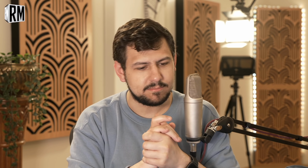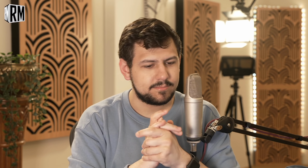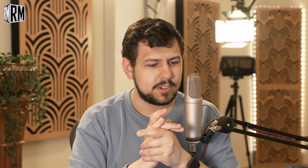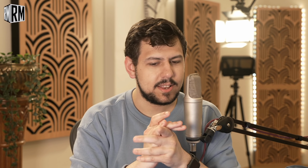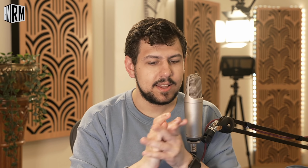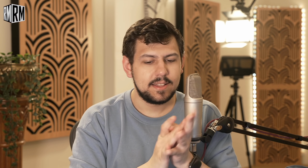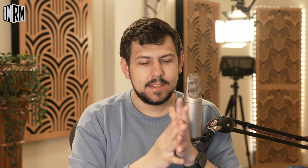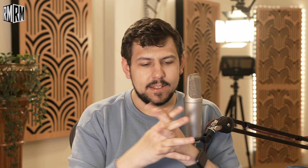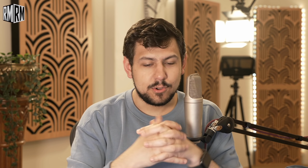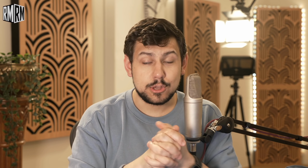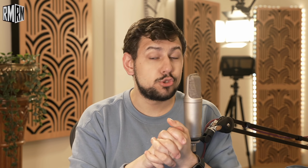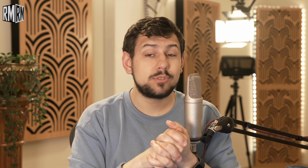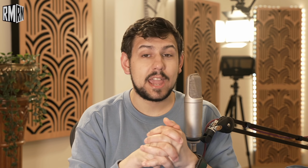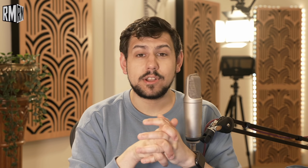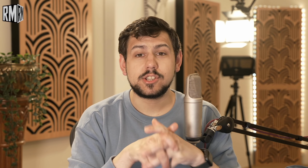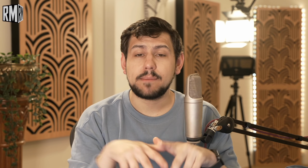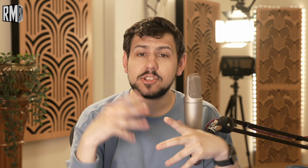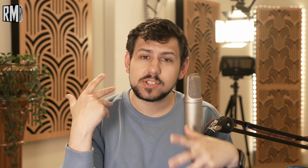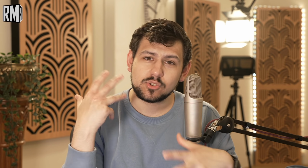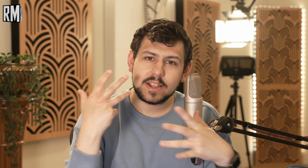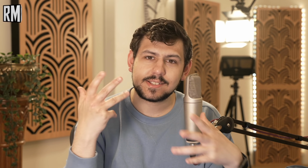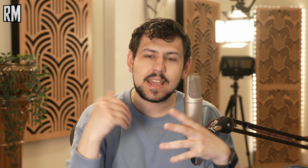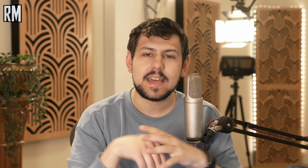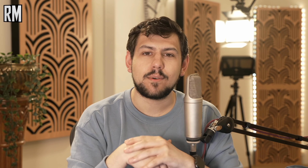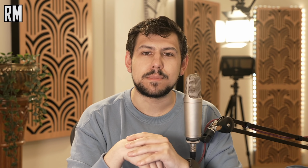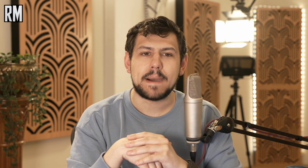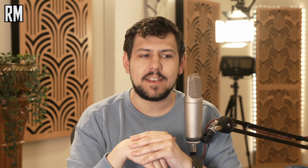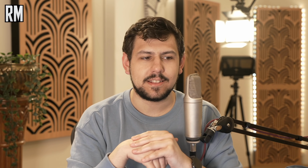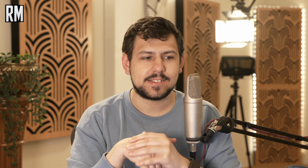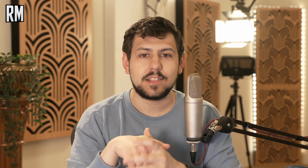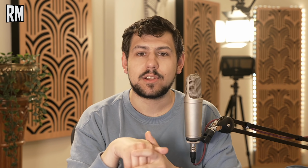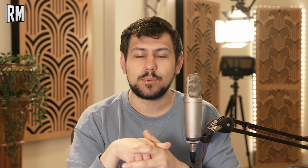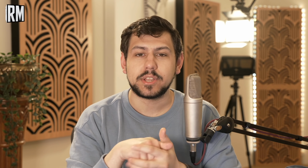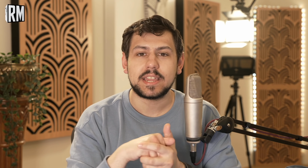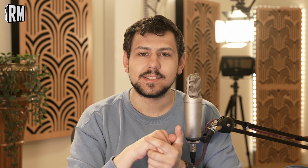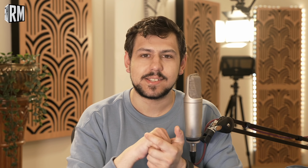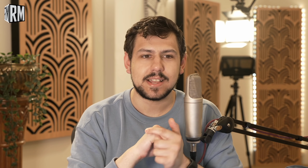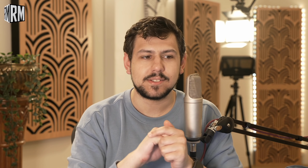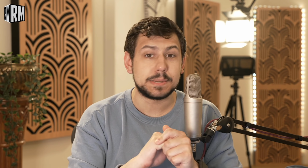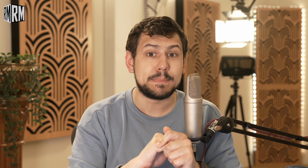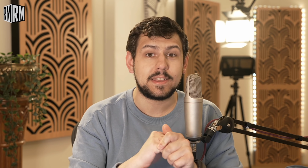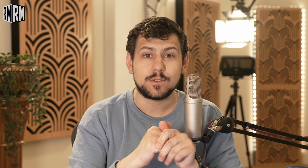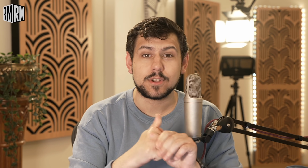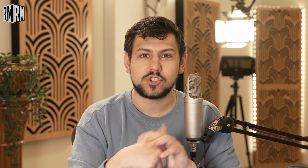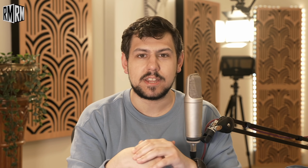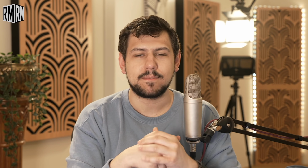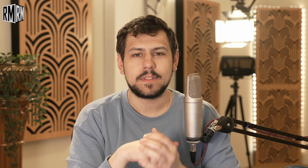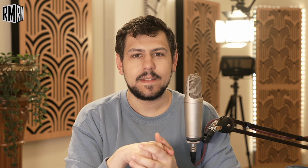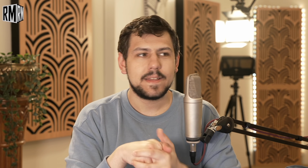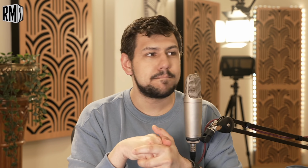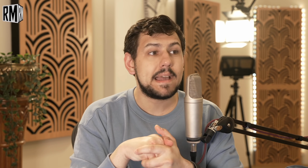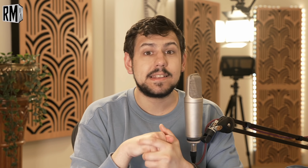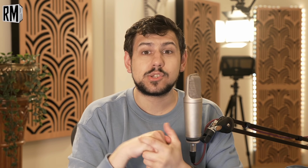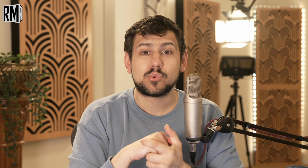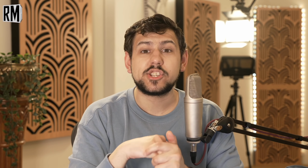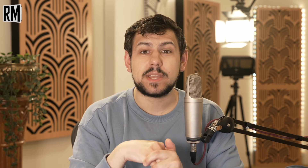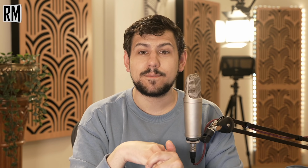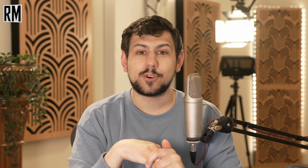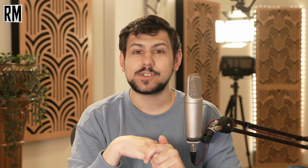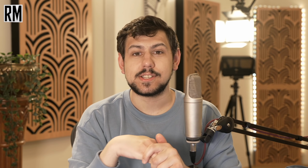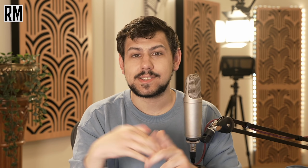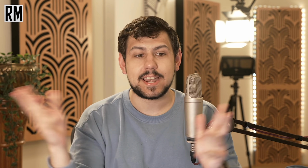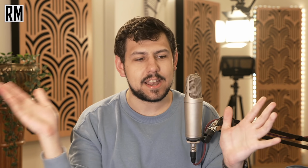regime. Right? Or the Duque regime. I mean, just try to say that with Biden. Look how ridiculous it sounds. The Biden regime. Biden's